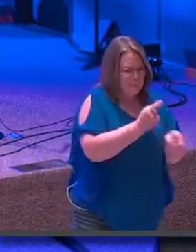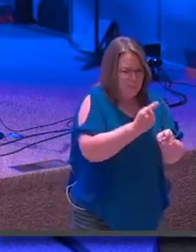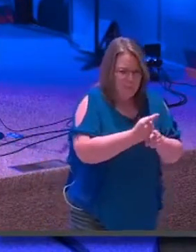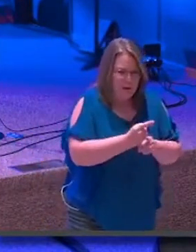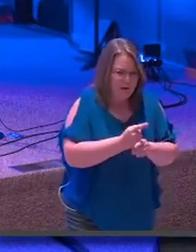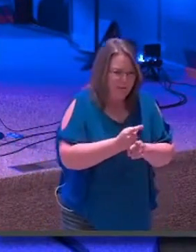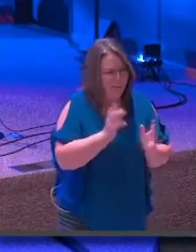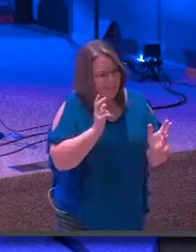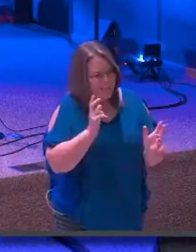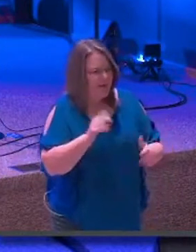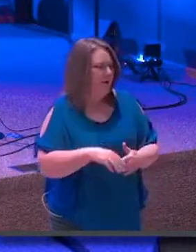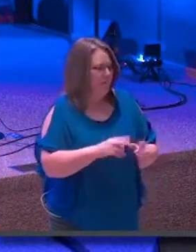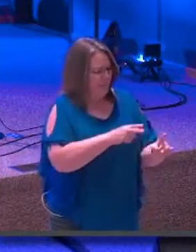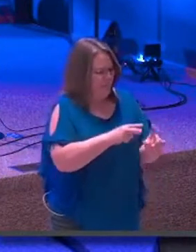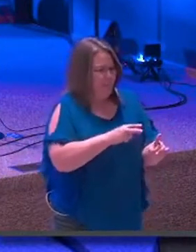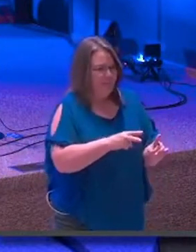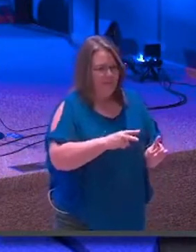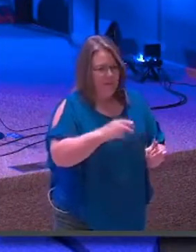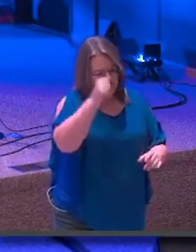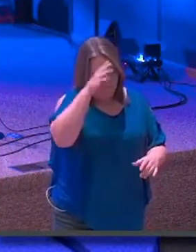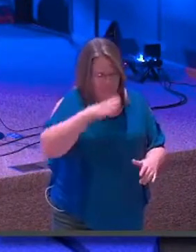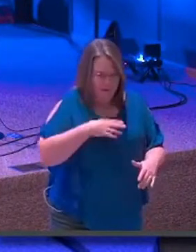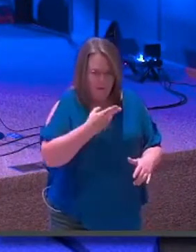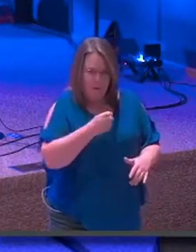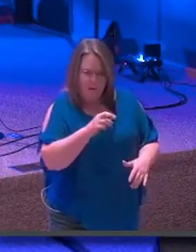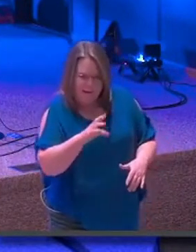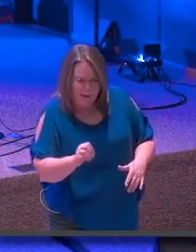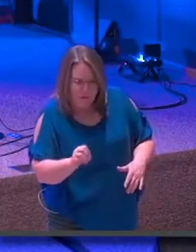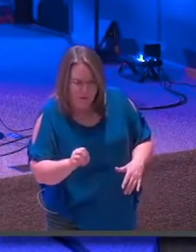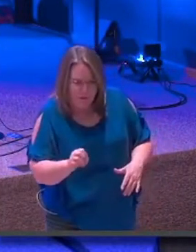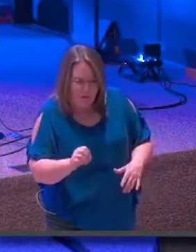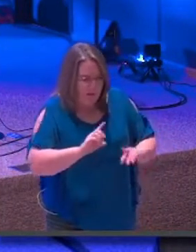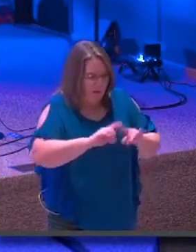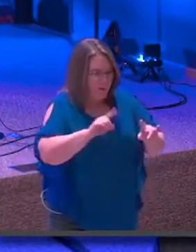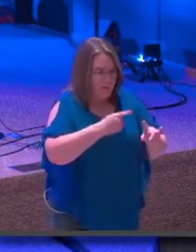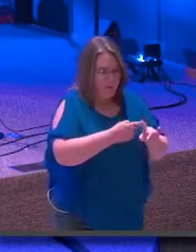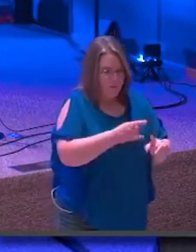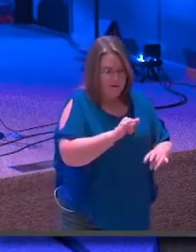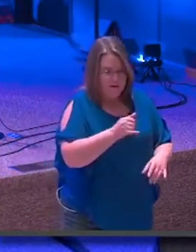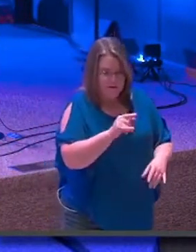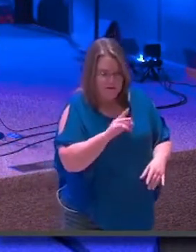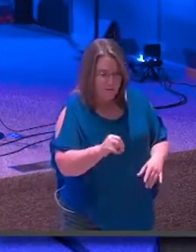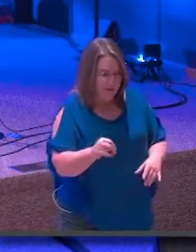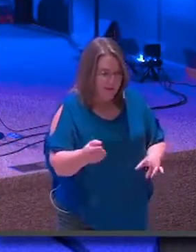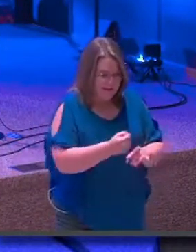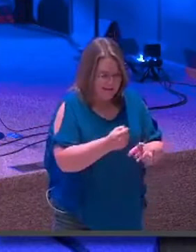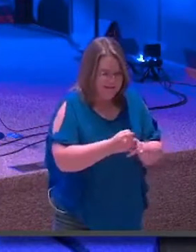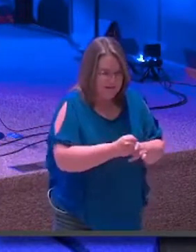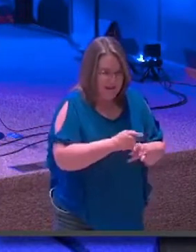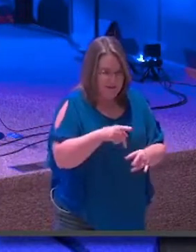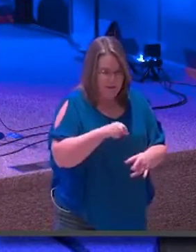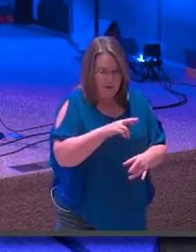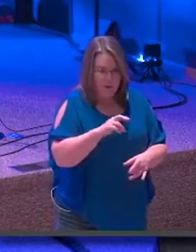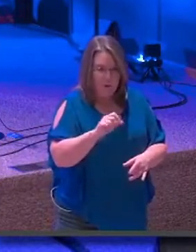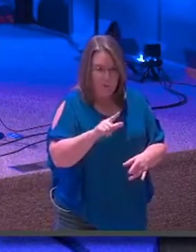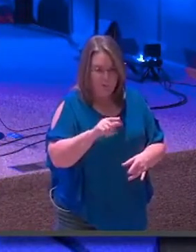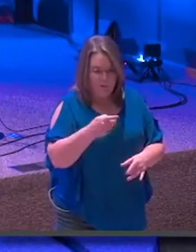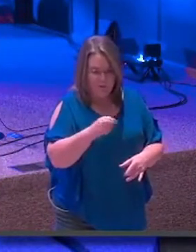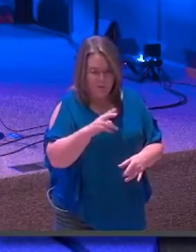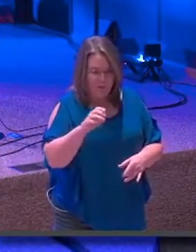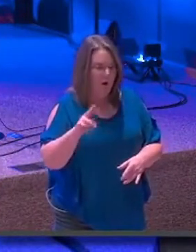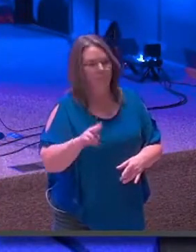of manhood or hero material. But when Japan attacked Pearl Harbor, Desmond Doss signed up